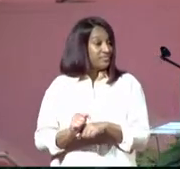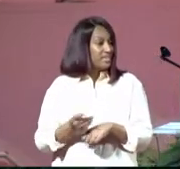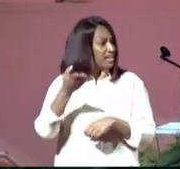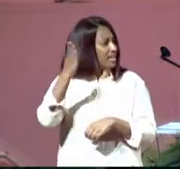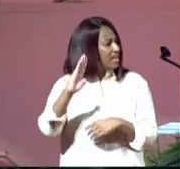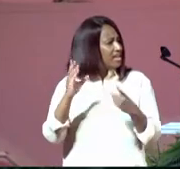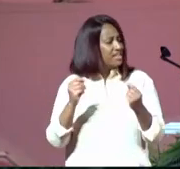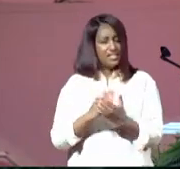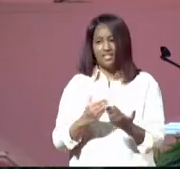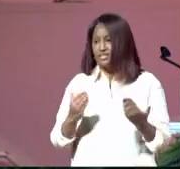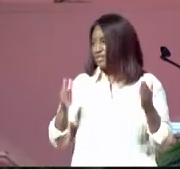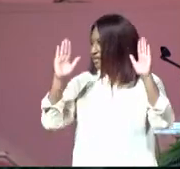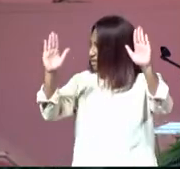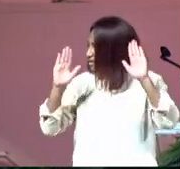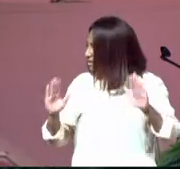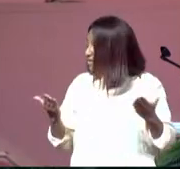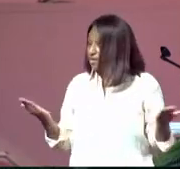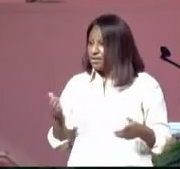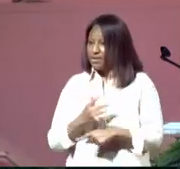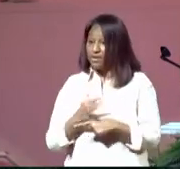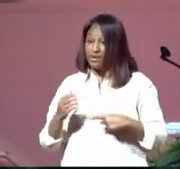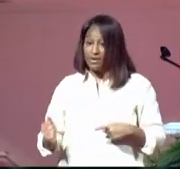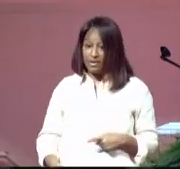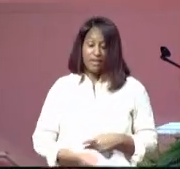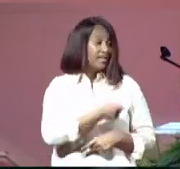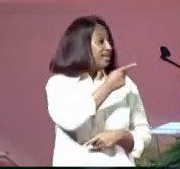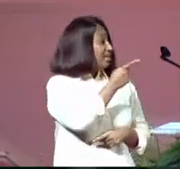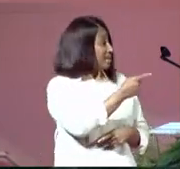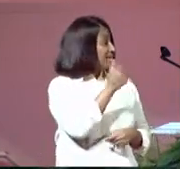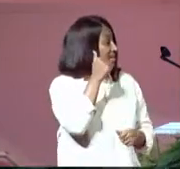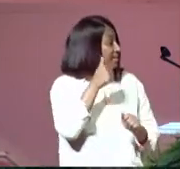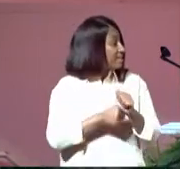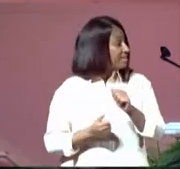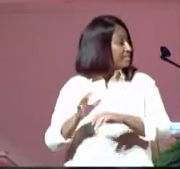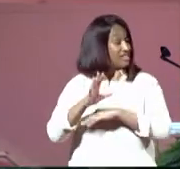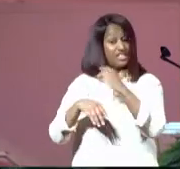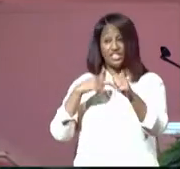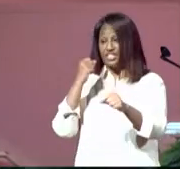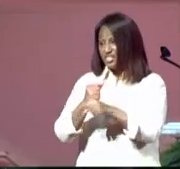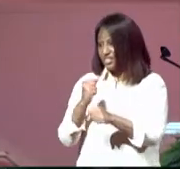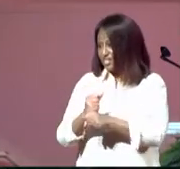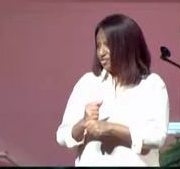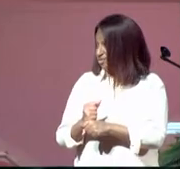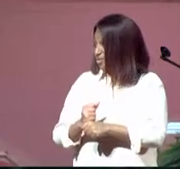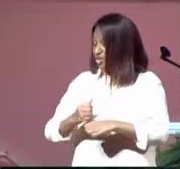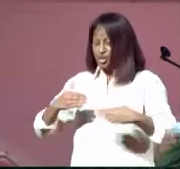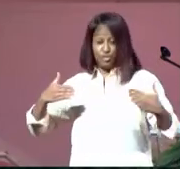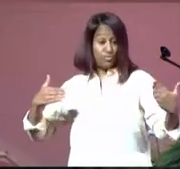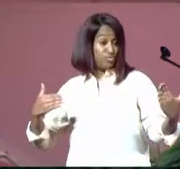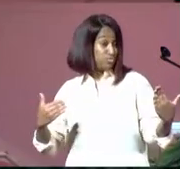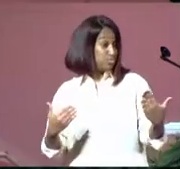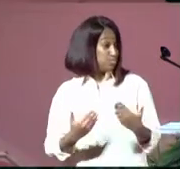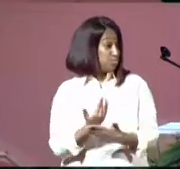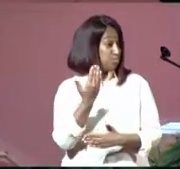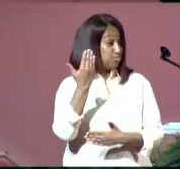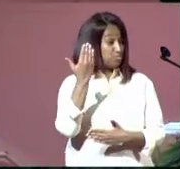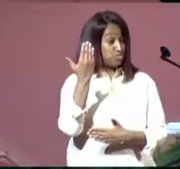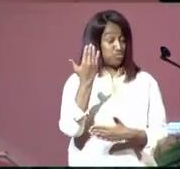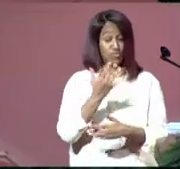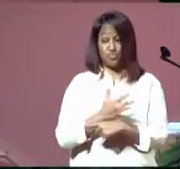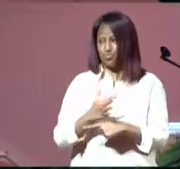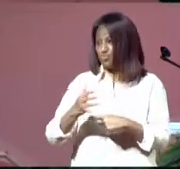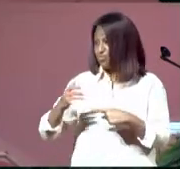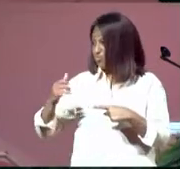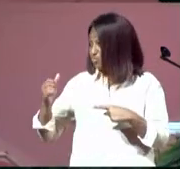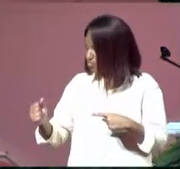phenomenal. And here's what's so amazing. Bishop McKissick, every year, is fresh. It's like, as amazing as